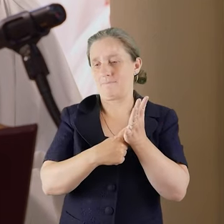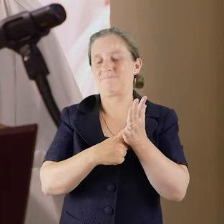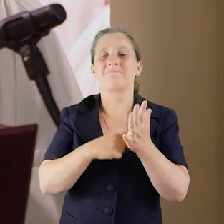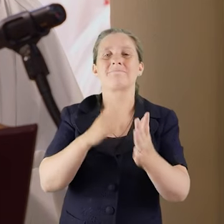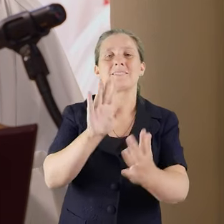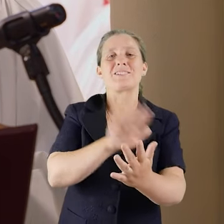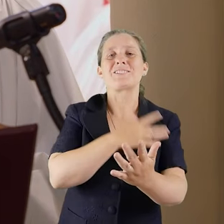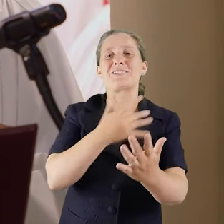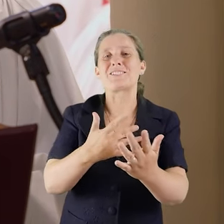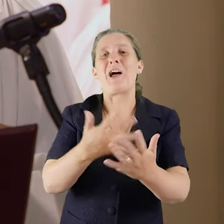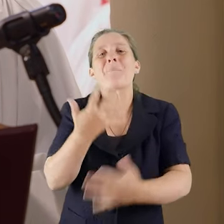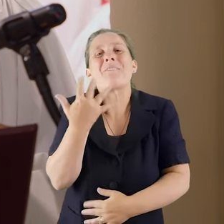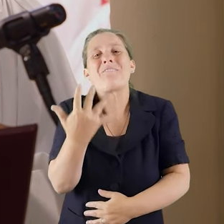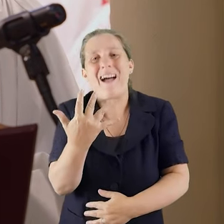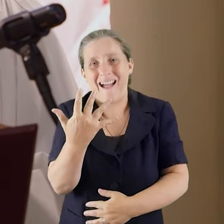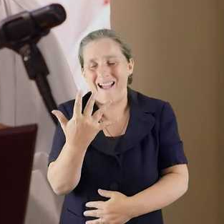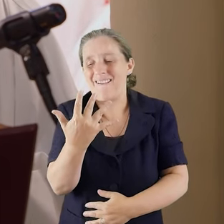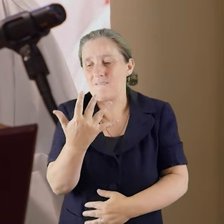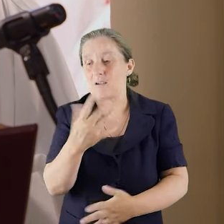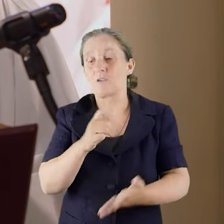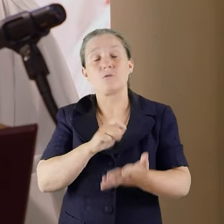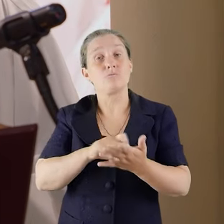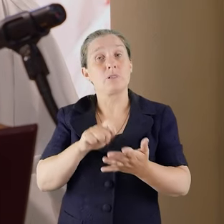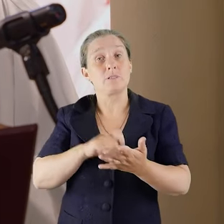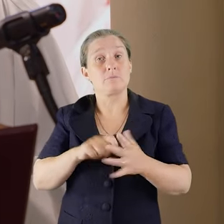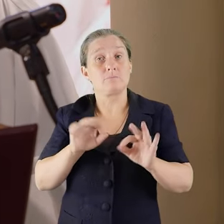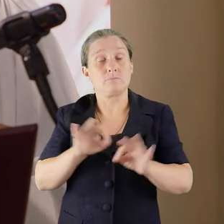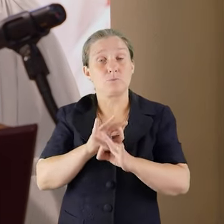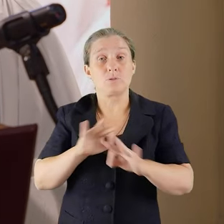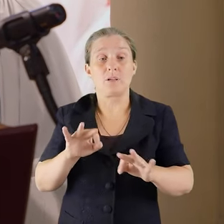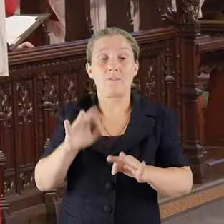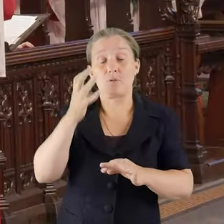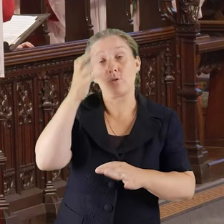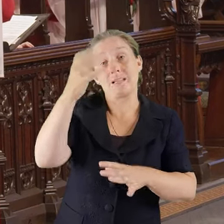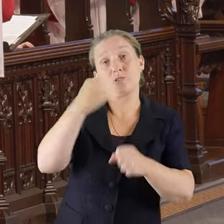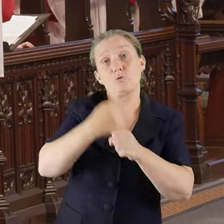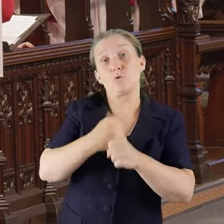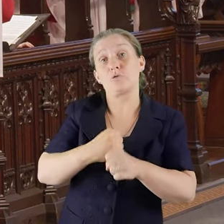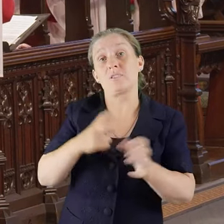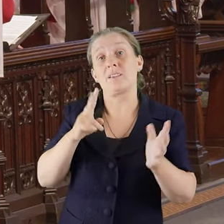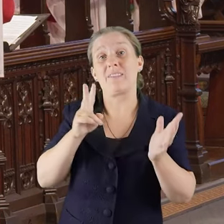5, and the piece was written for the coronation of King George V.